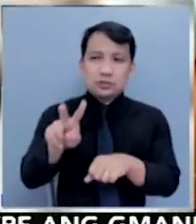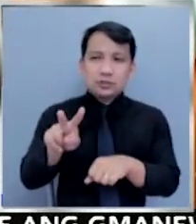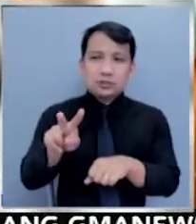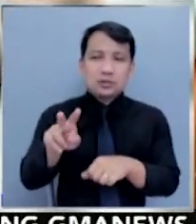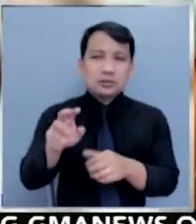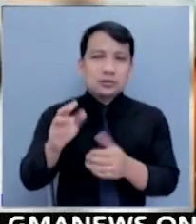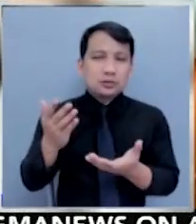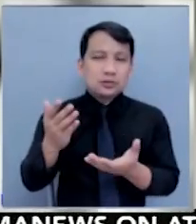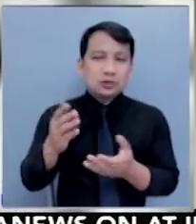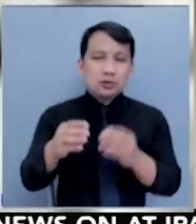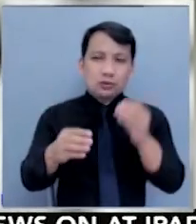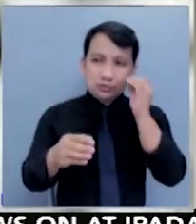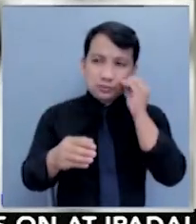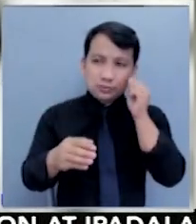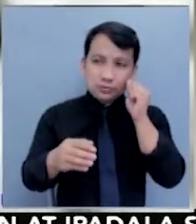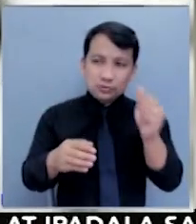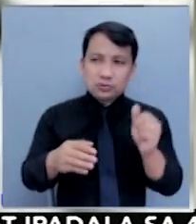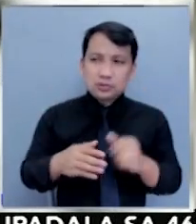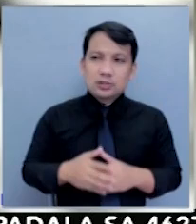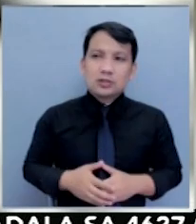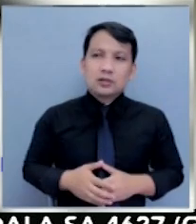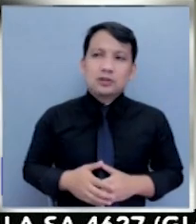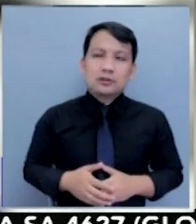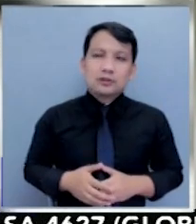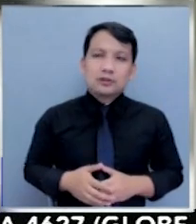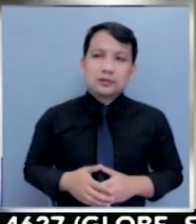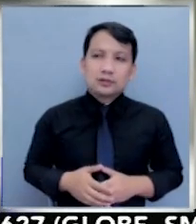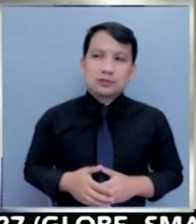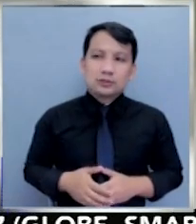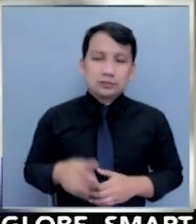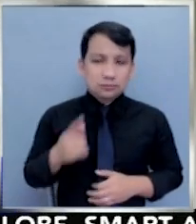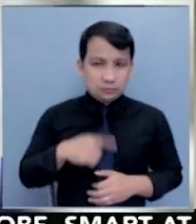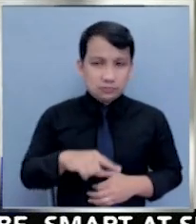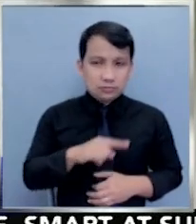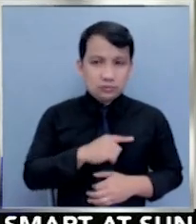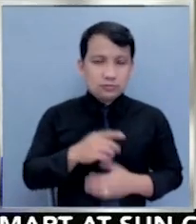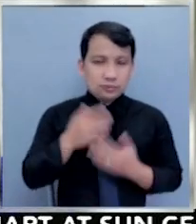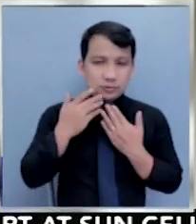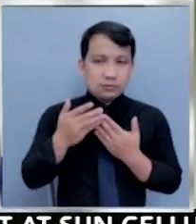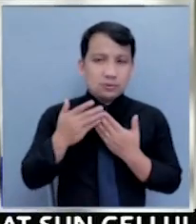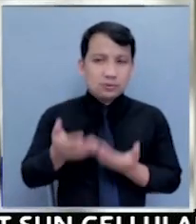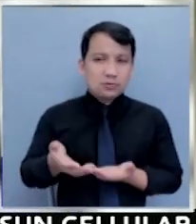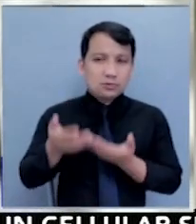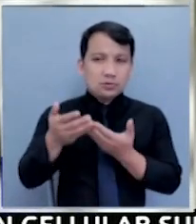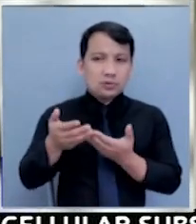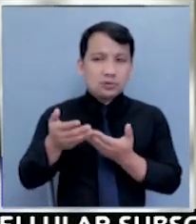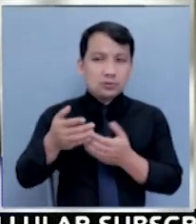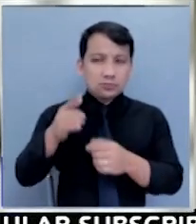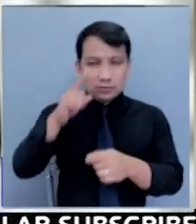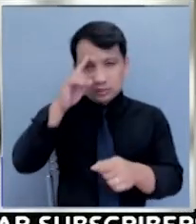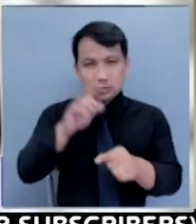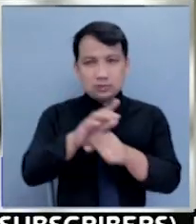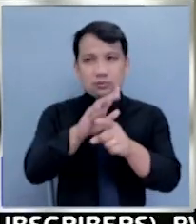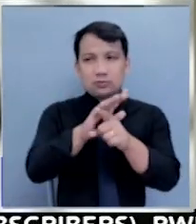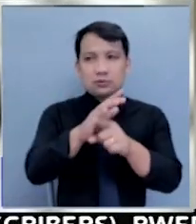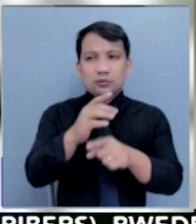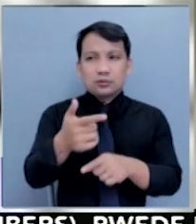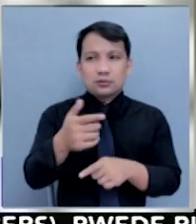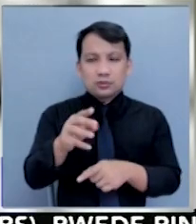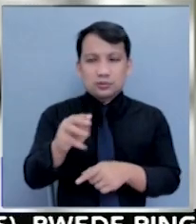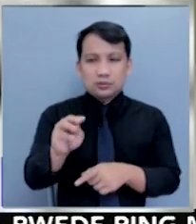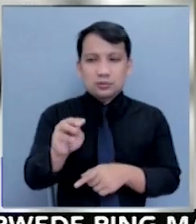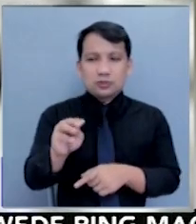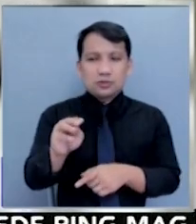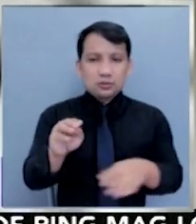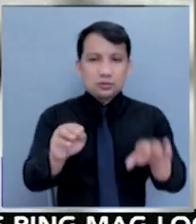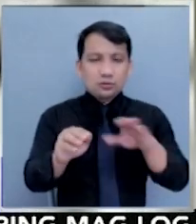Oliver Amoroso. We are grateful to our stars who remain loyal to GMA as well as to our newly